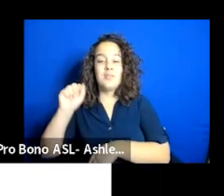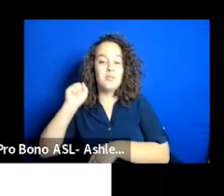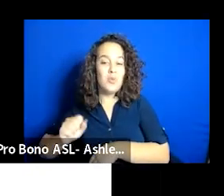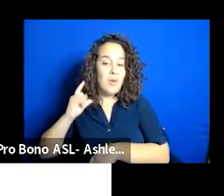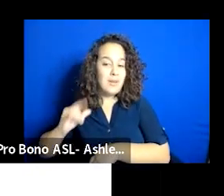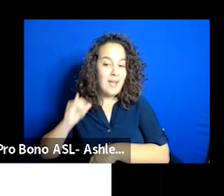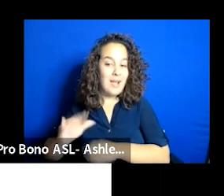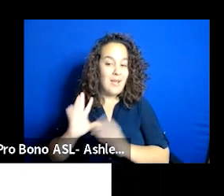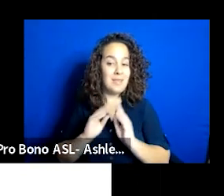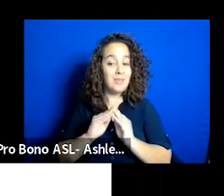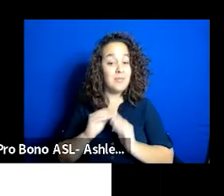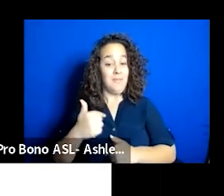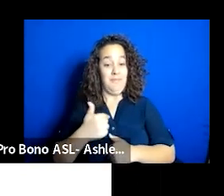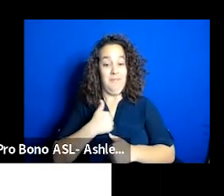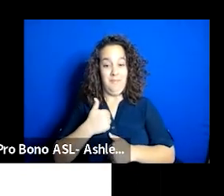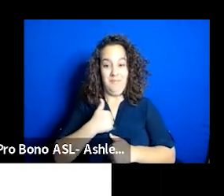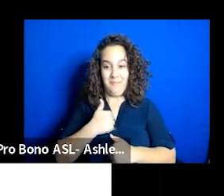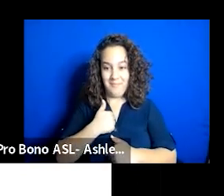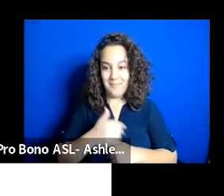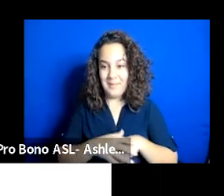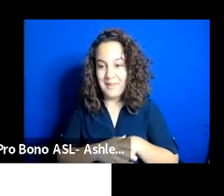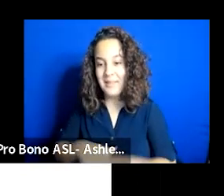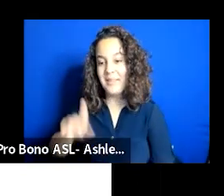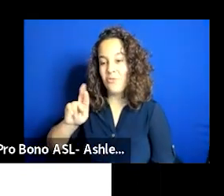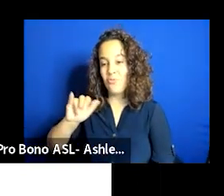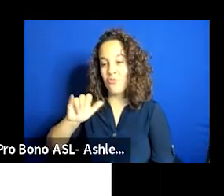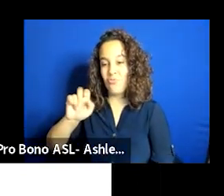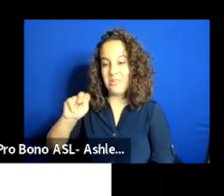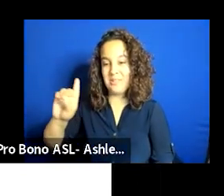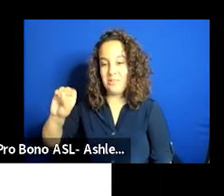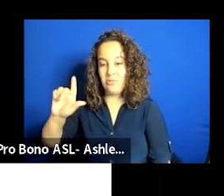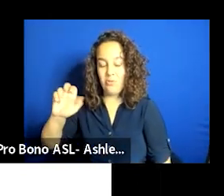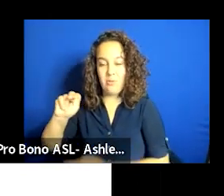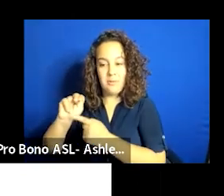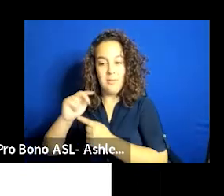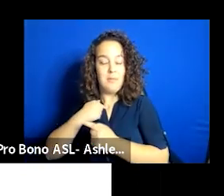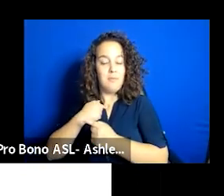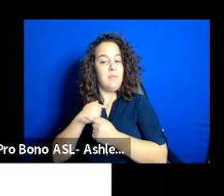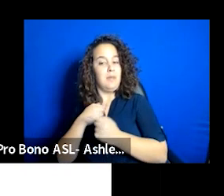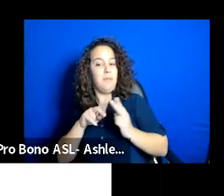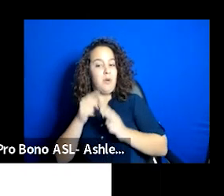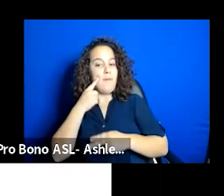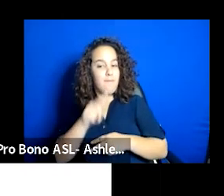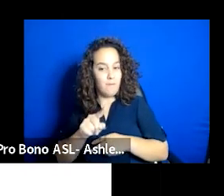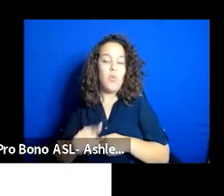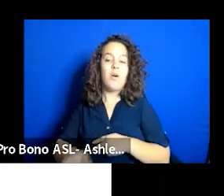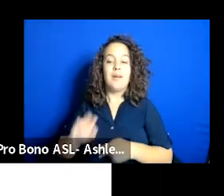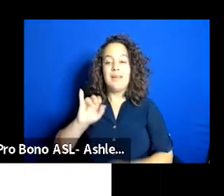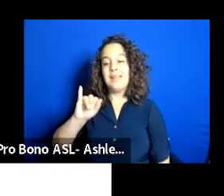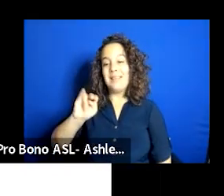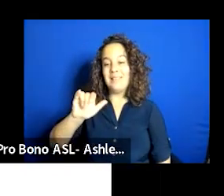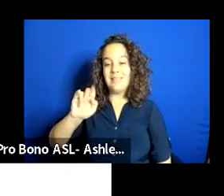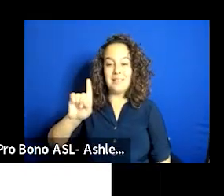I'm the director for California Desert Arts Council, which is a partner of Creative Inland SoCal.